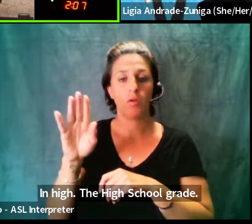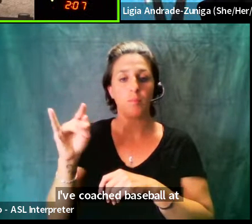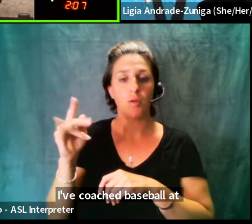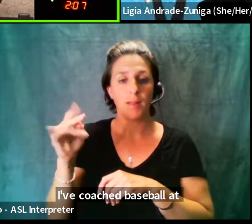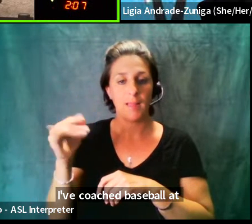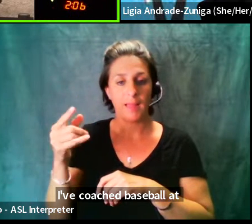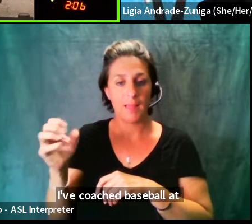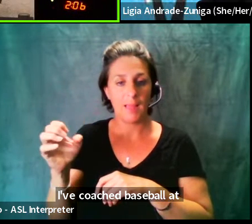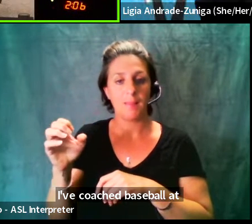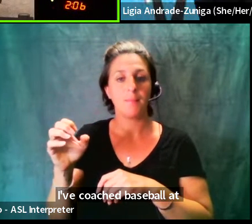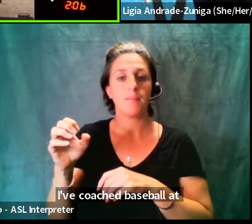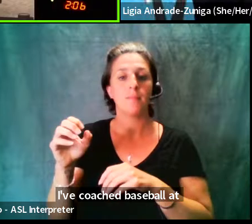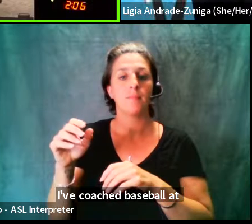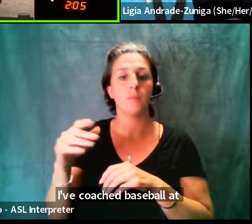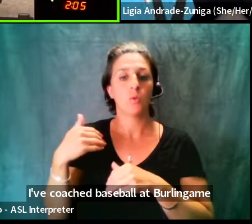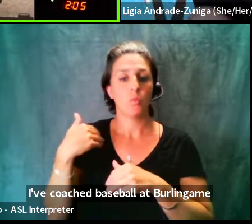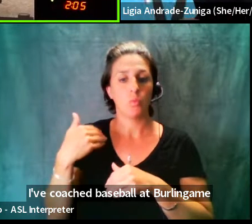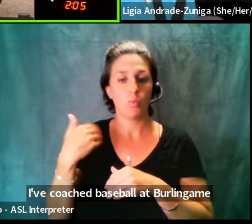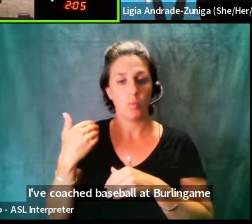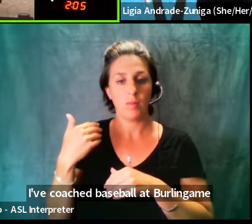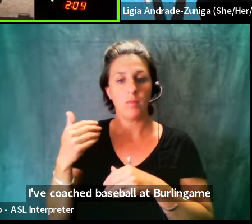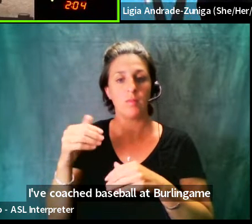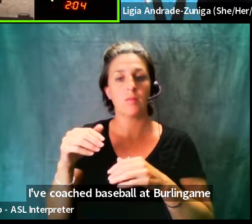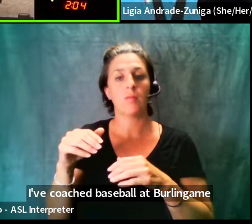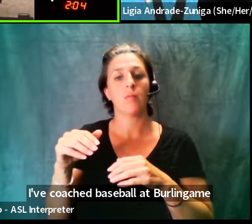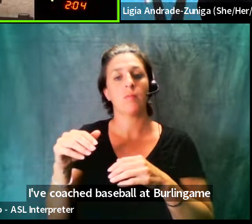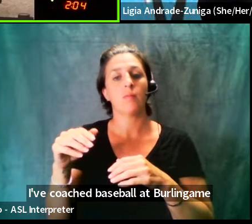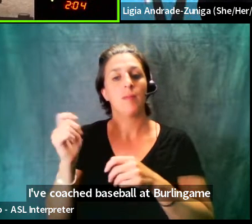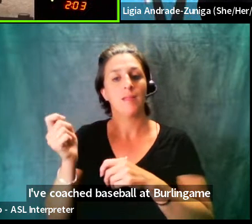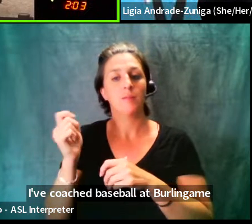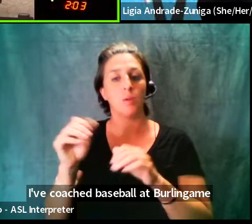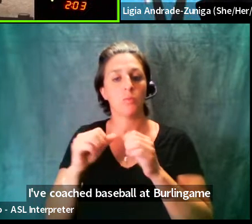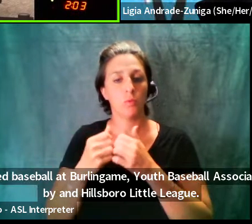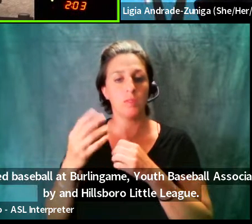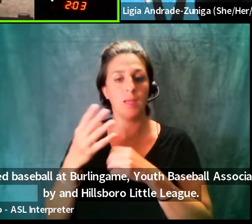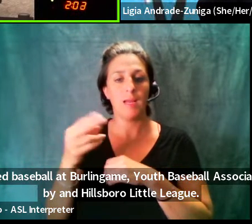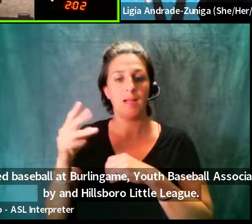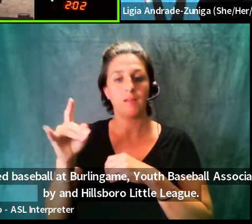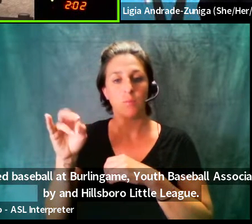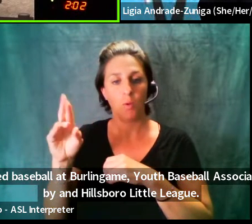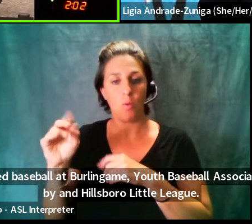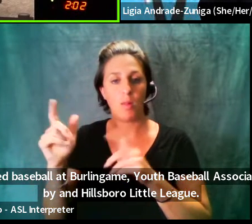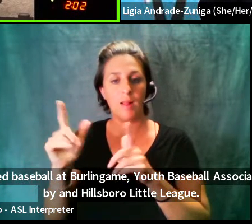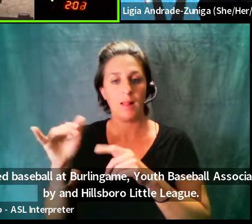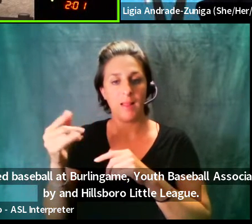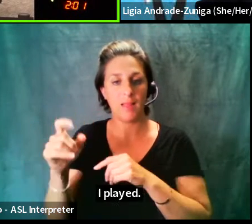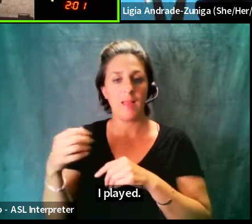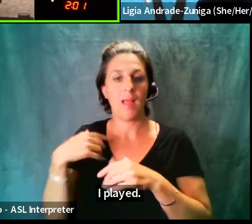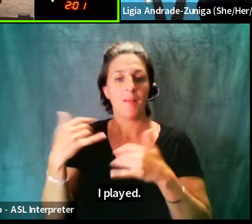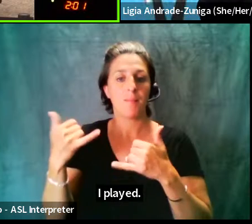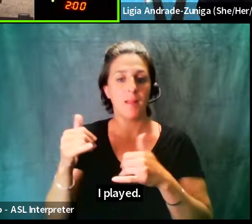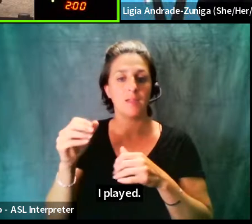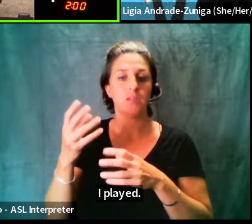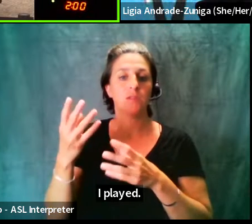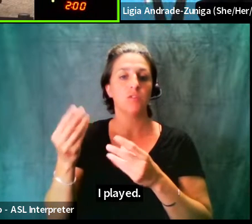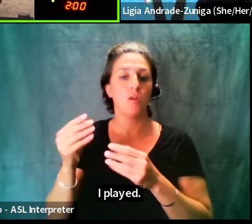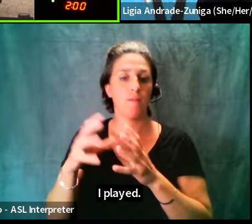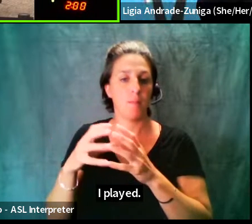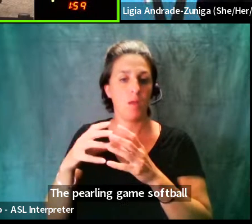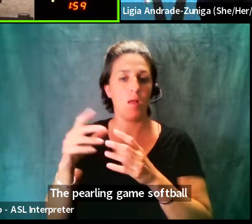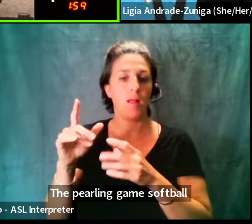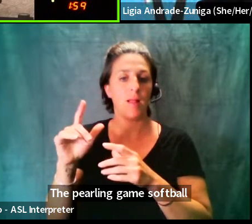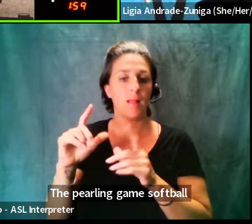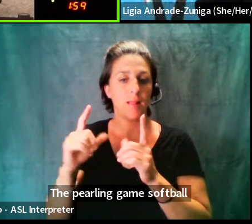Baseball Association, BYBA, and Hillsborough Little League. I played the Burlingame softball leagues and played on a team called